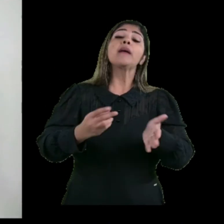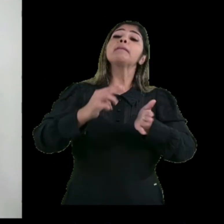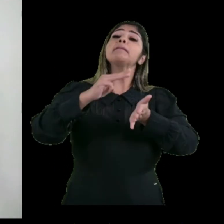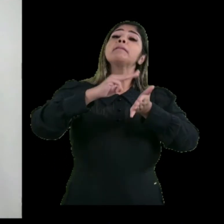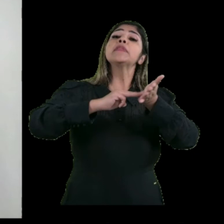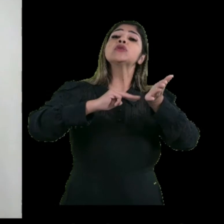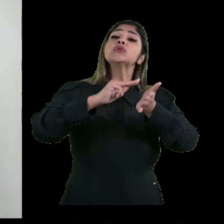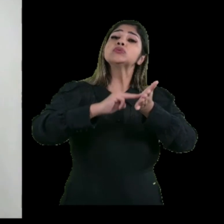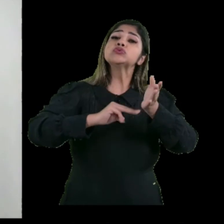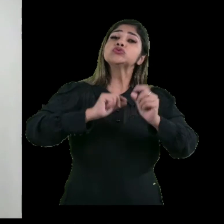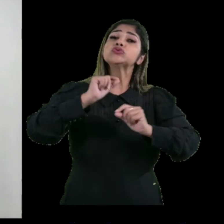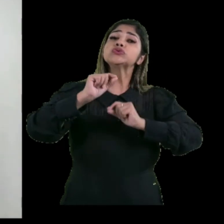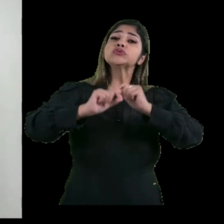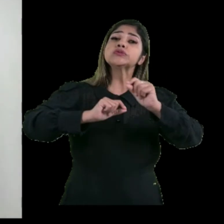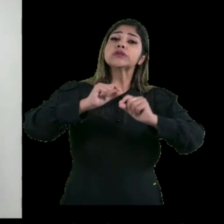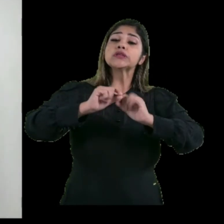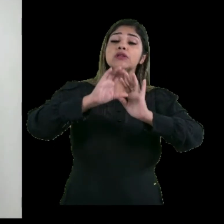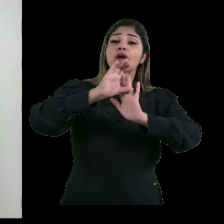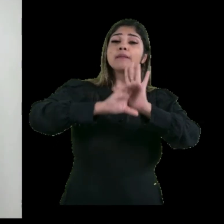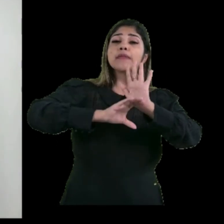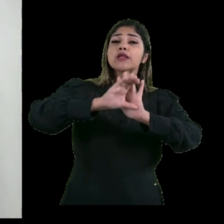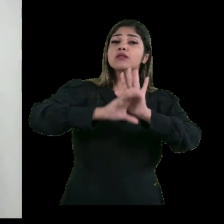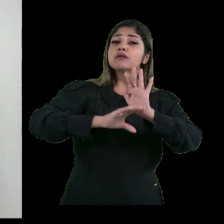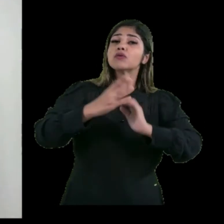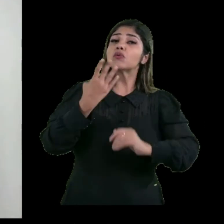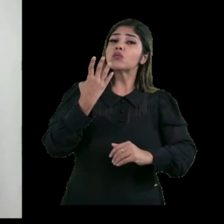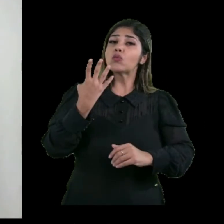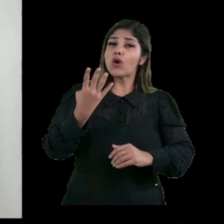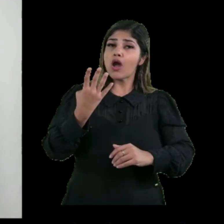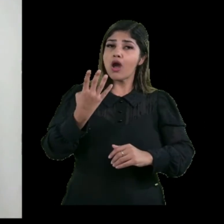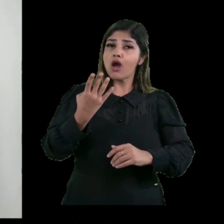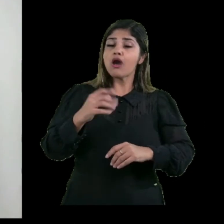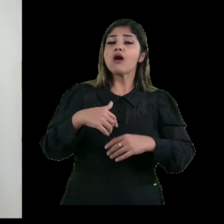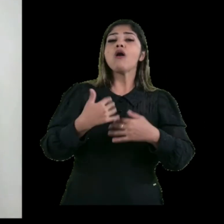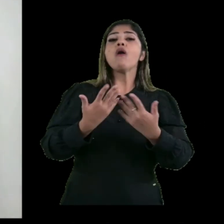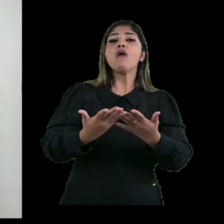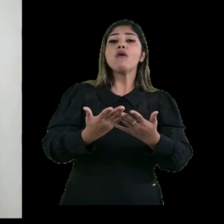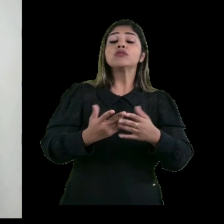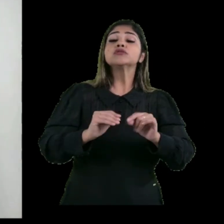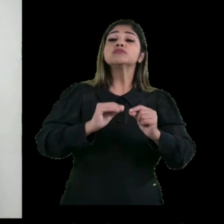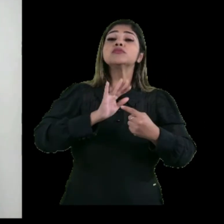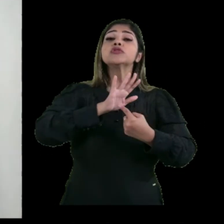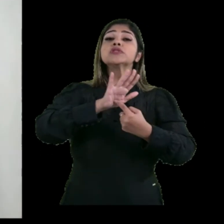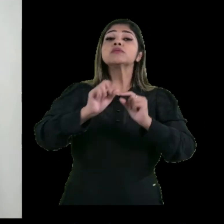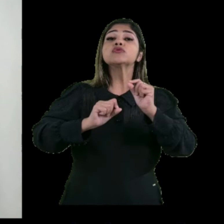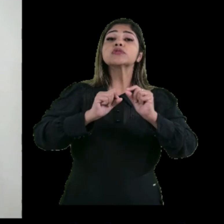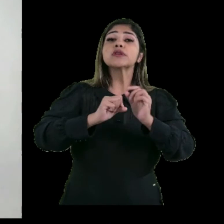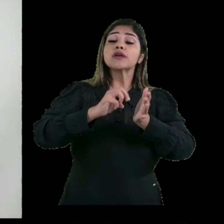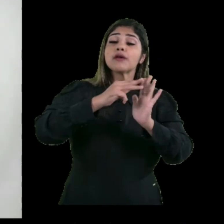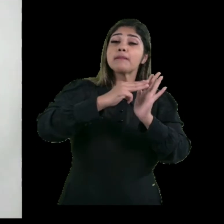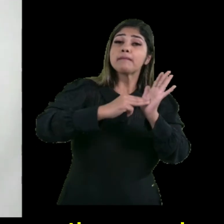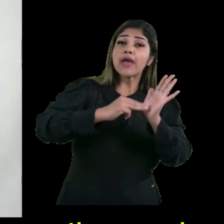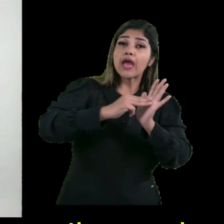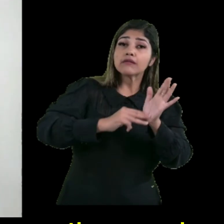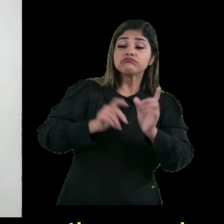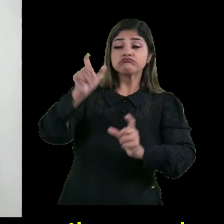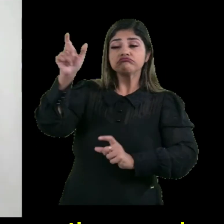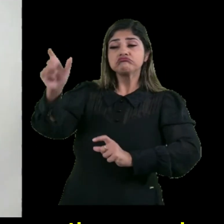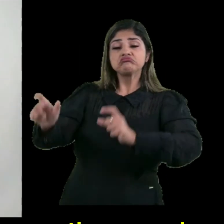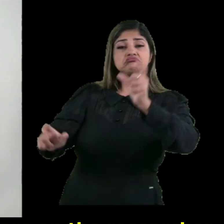Our methodological route is set out in the chapter 4. In this chapter, we point out the choice of method.